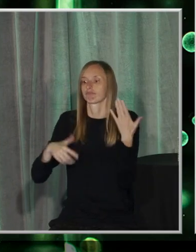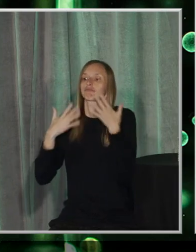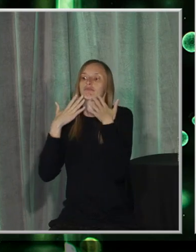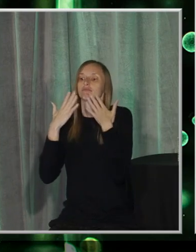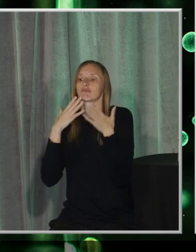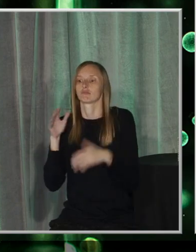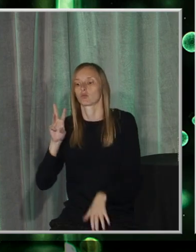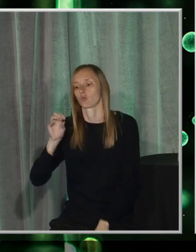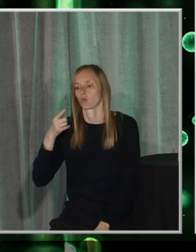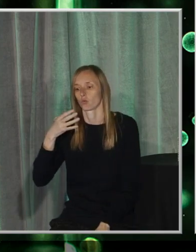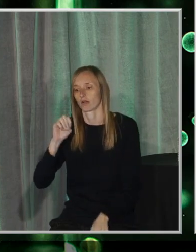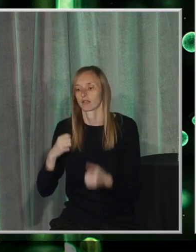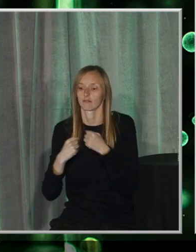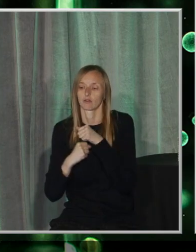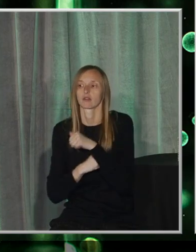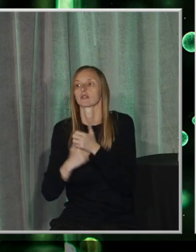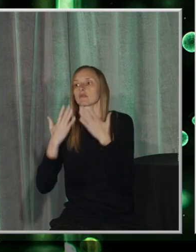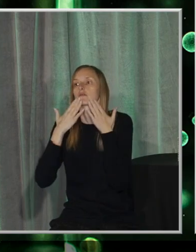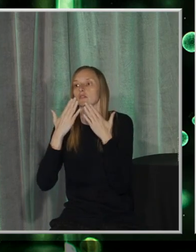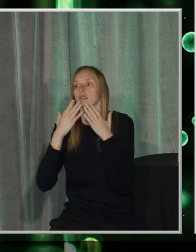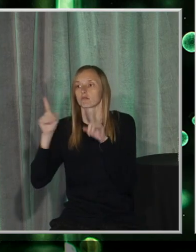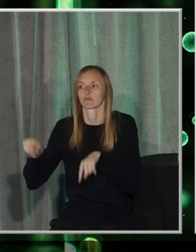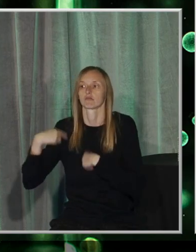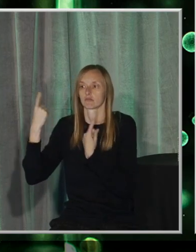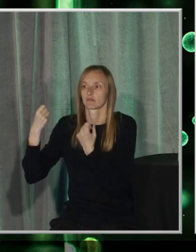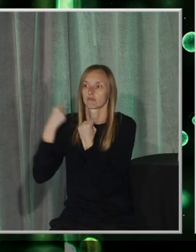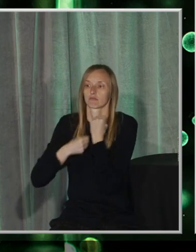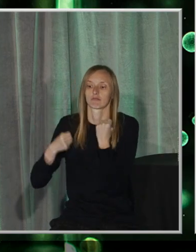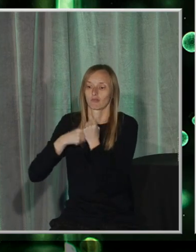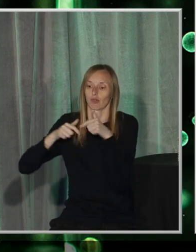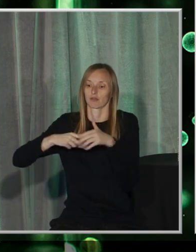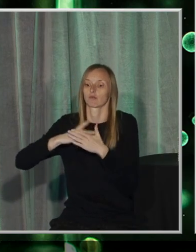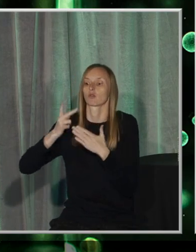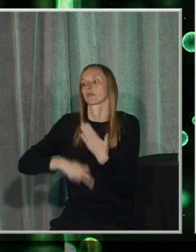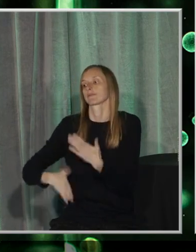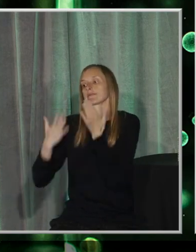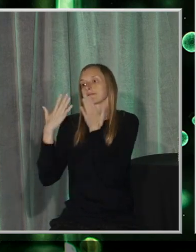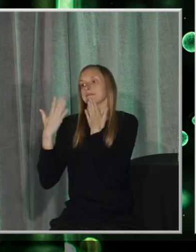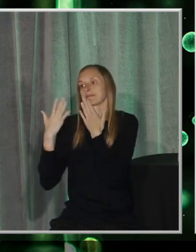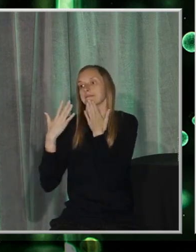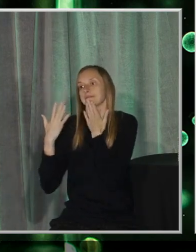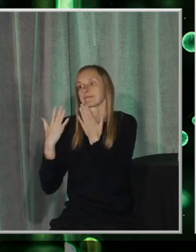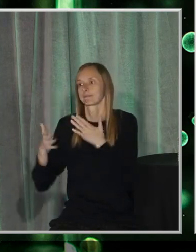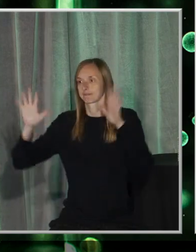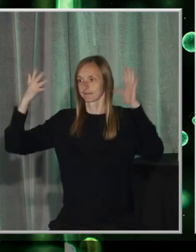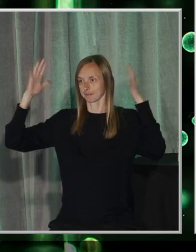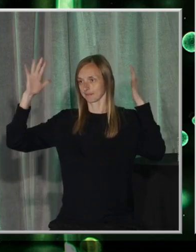Wege Foundation, their unwavering support and commitment to this program.